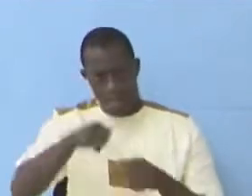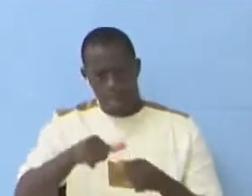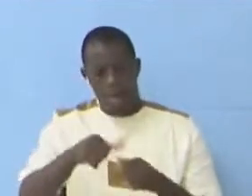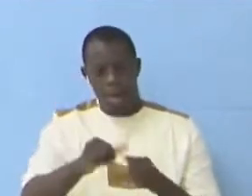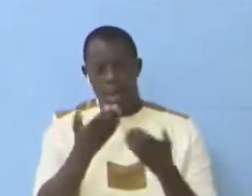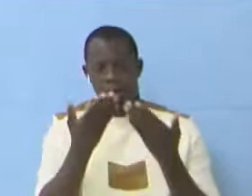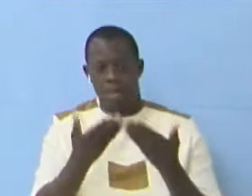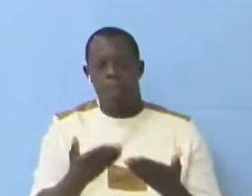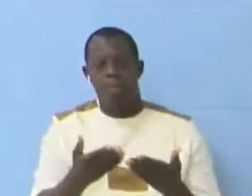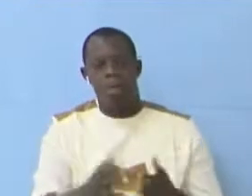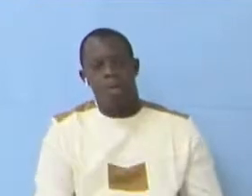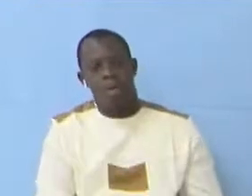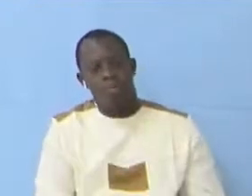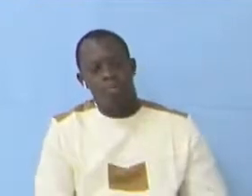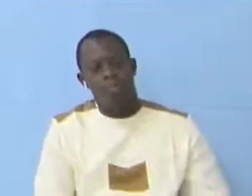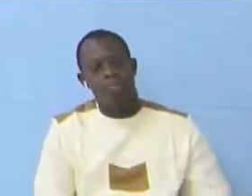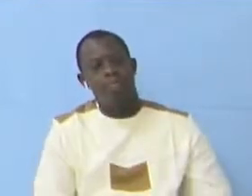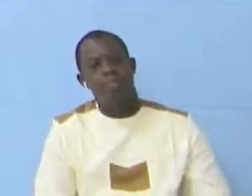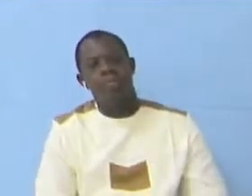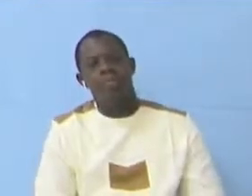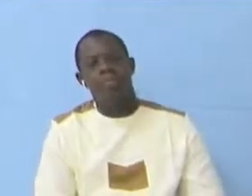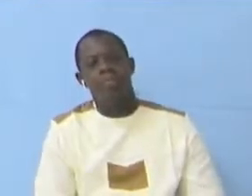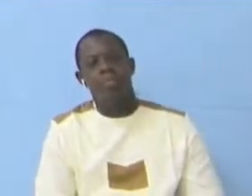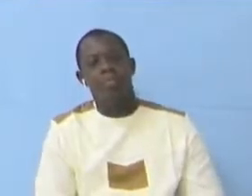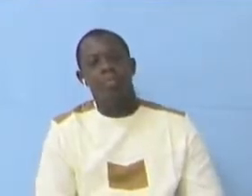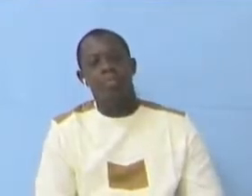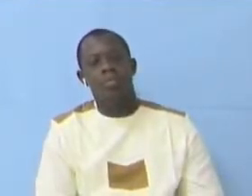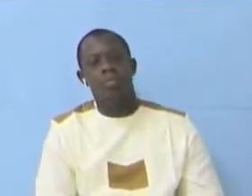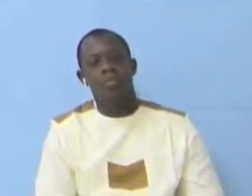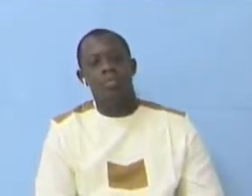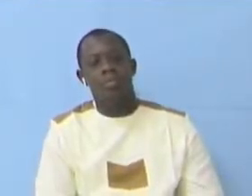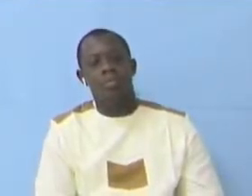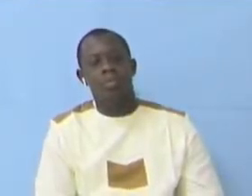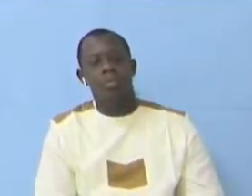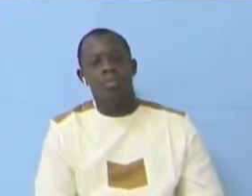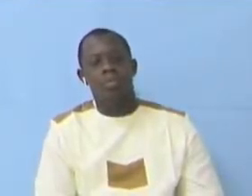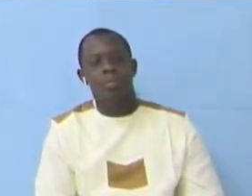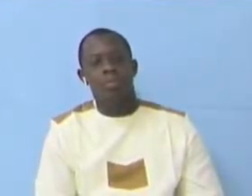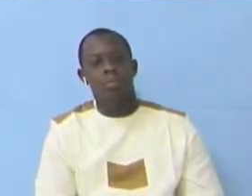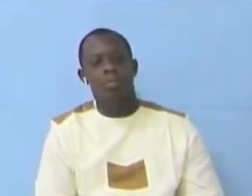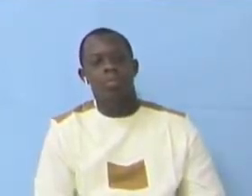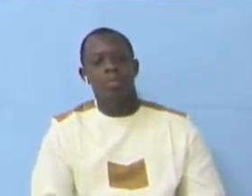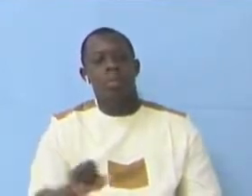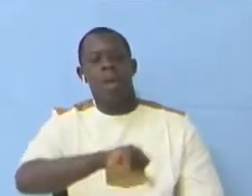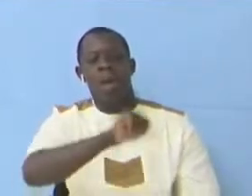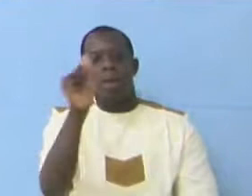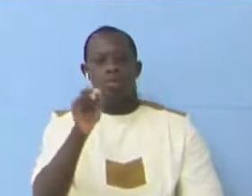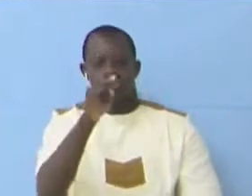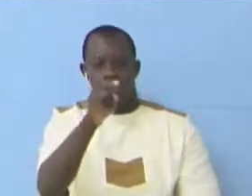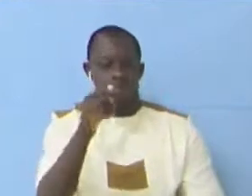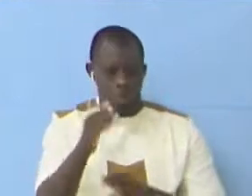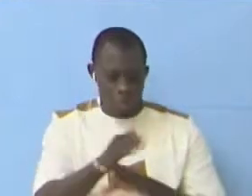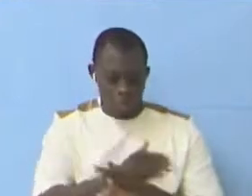nak la mëna fatale ko ci jamono ji. And you joined the